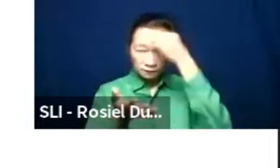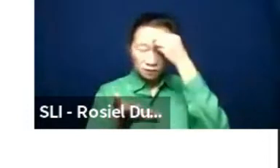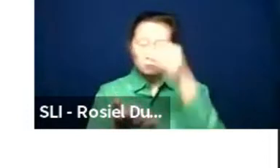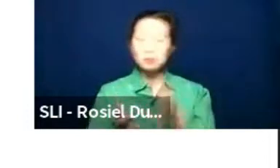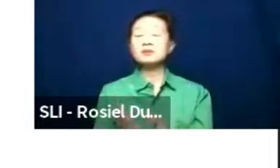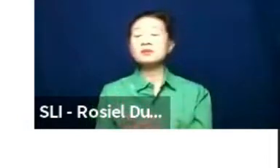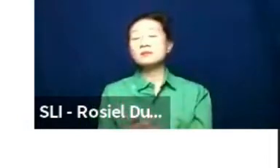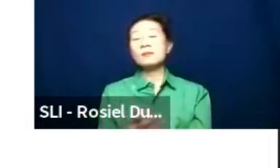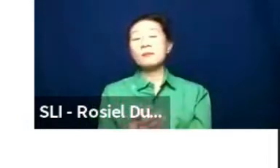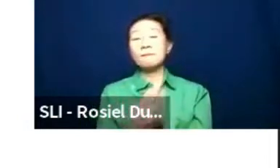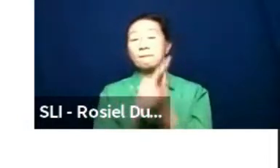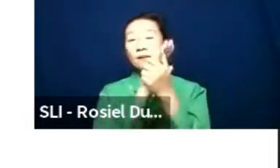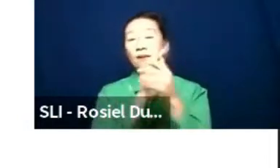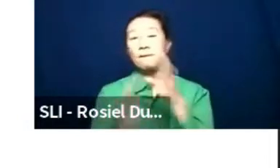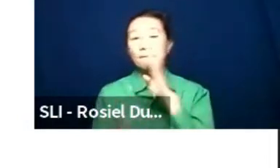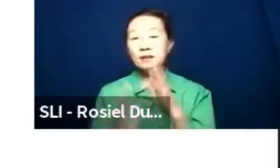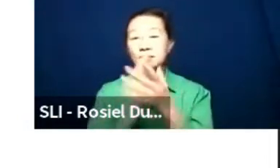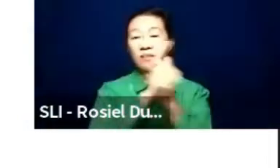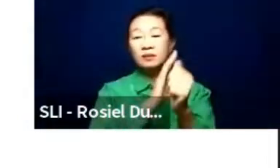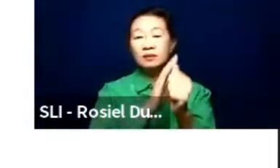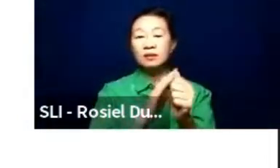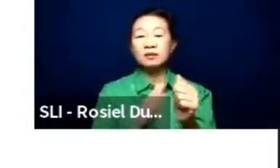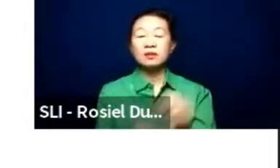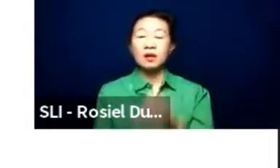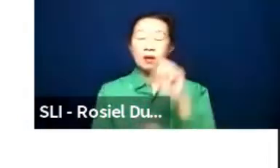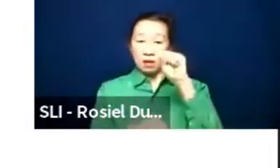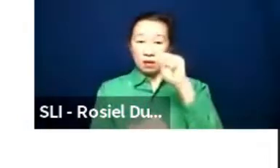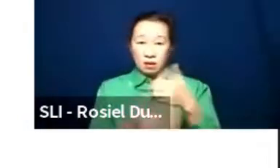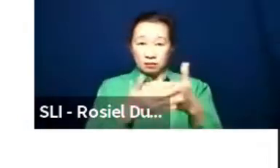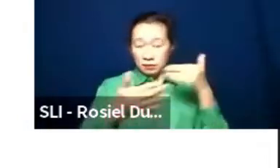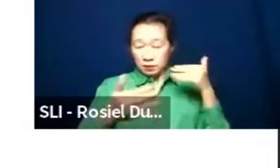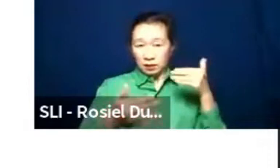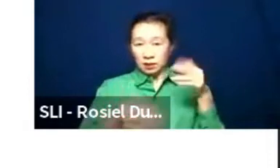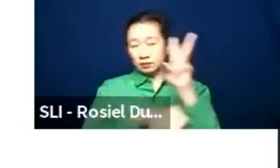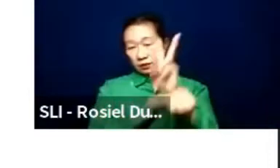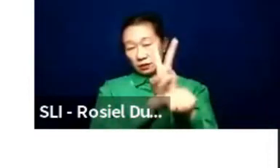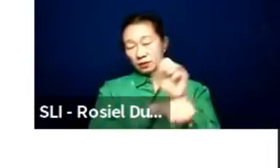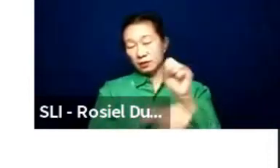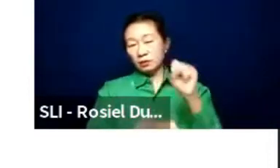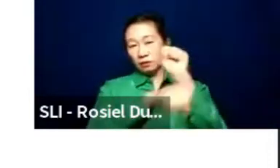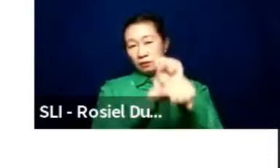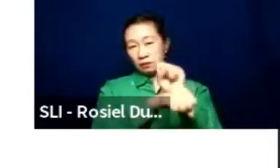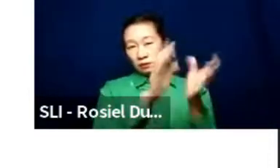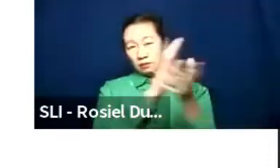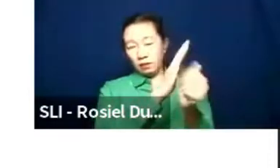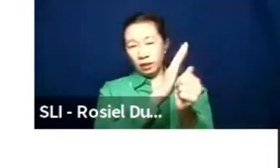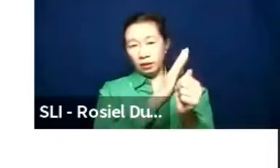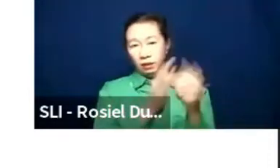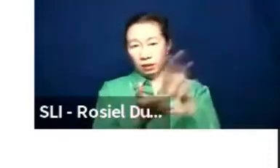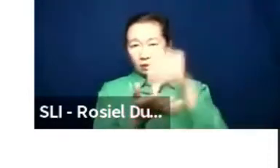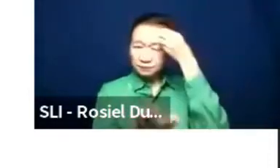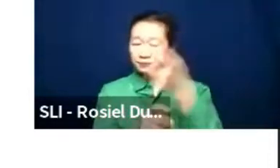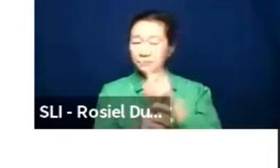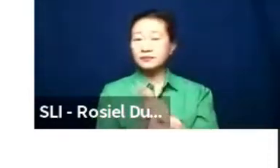up vocational work skills, no, pre-vocational work skills and work behaviors from. No? Doing